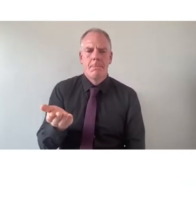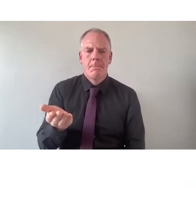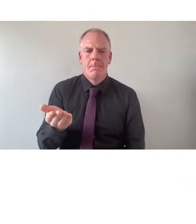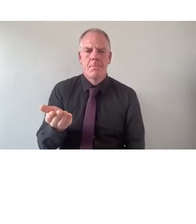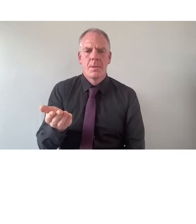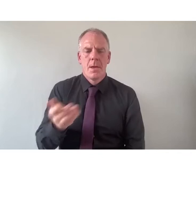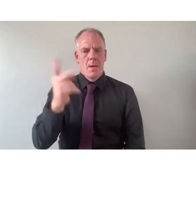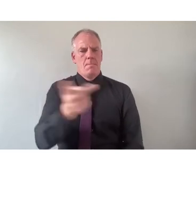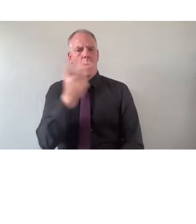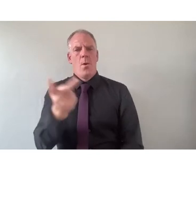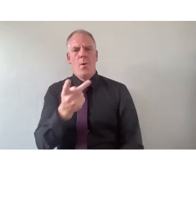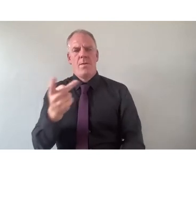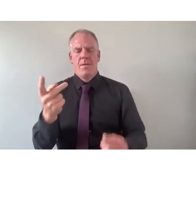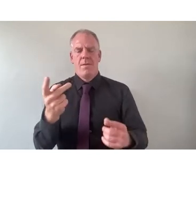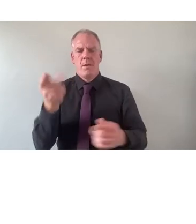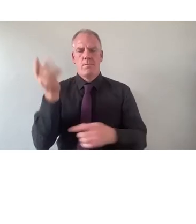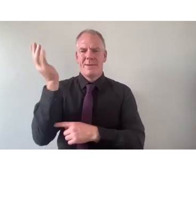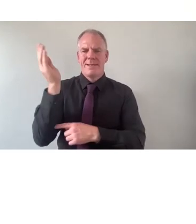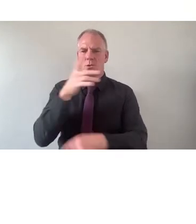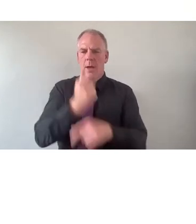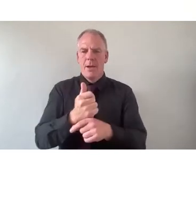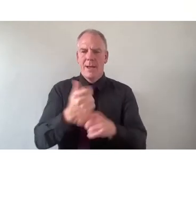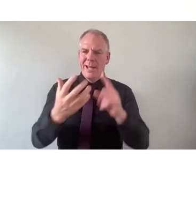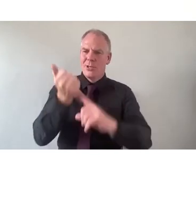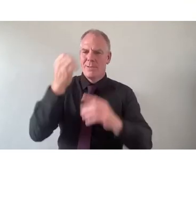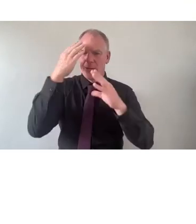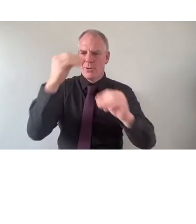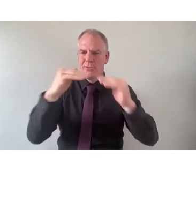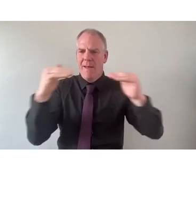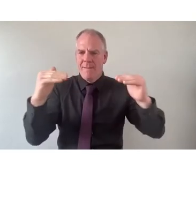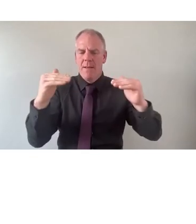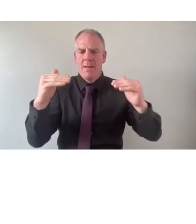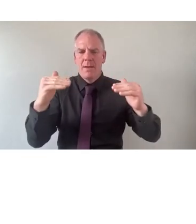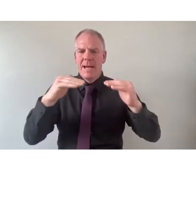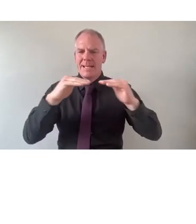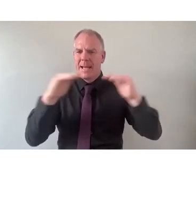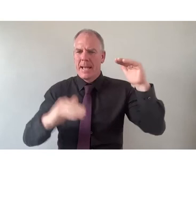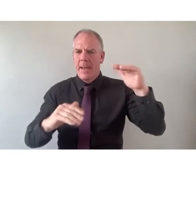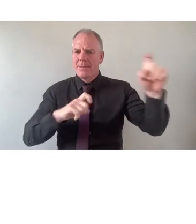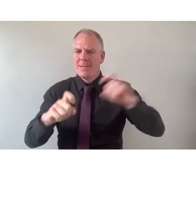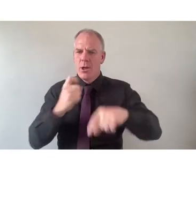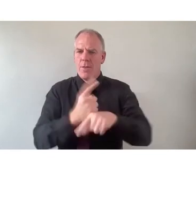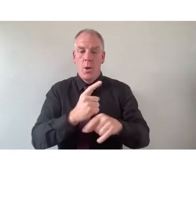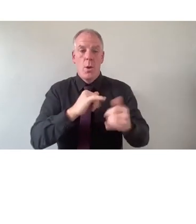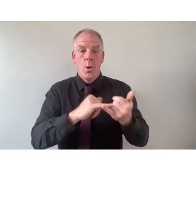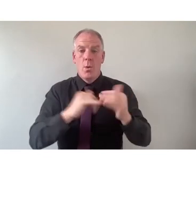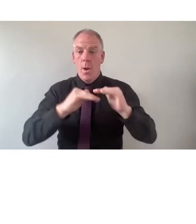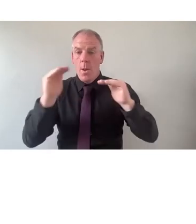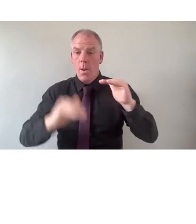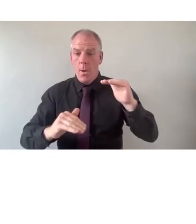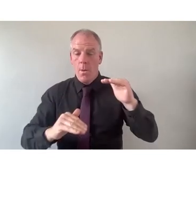both of you talked about educational attainment and that the gap still exists between those with low levels